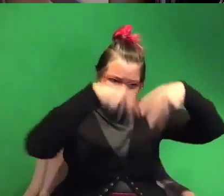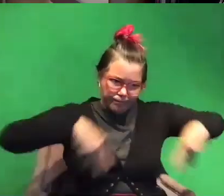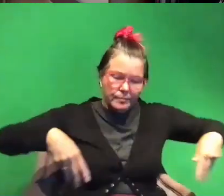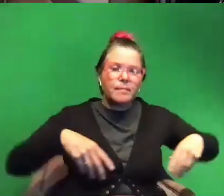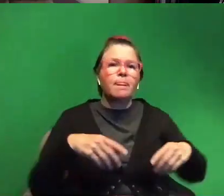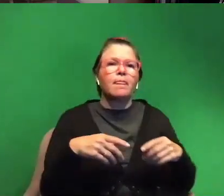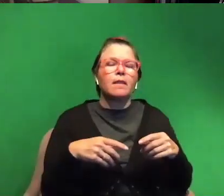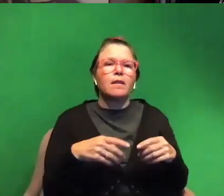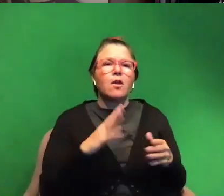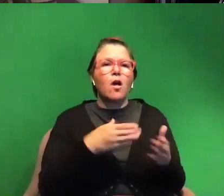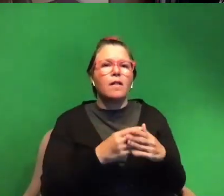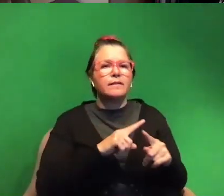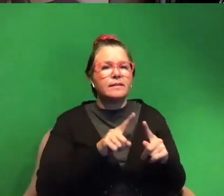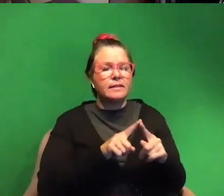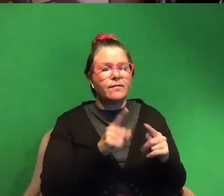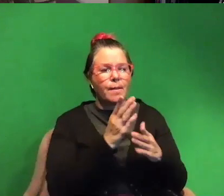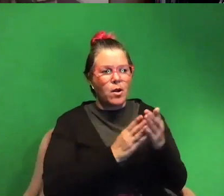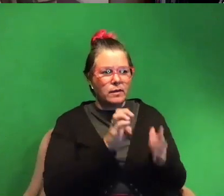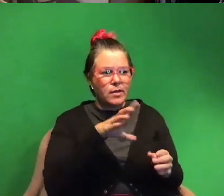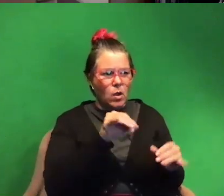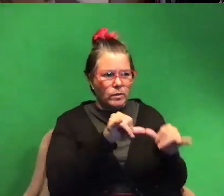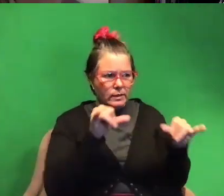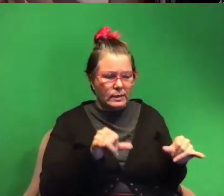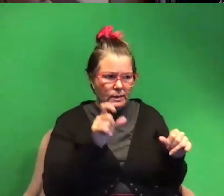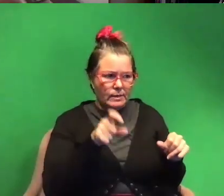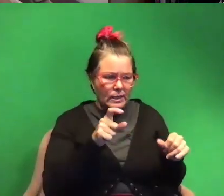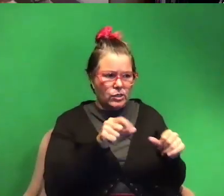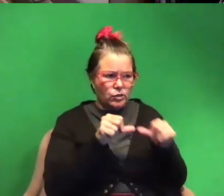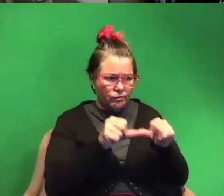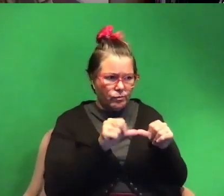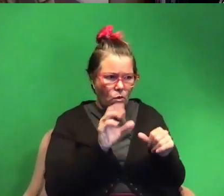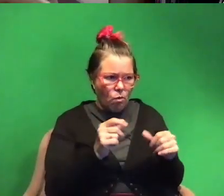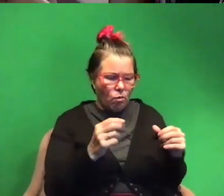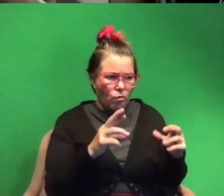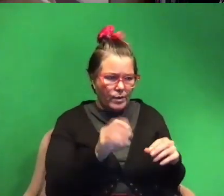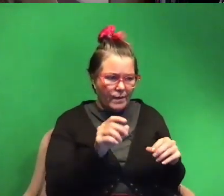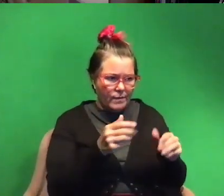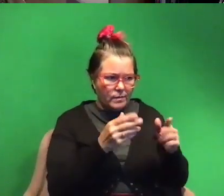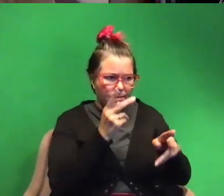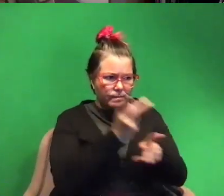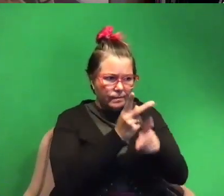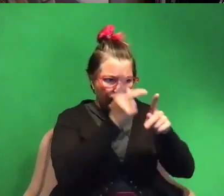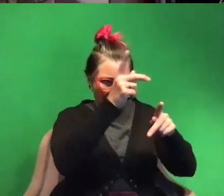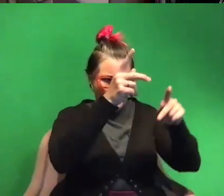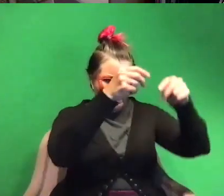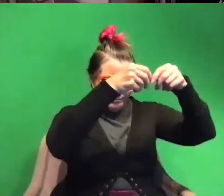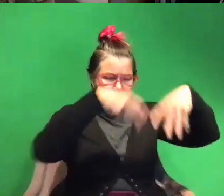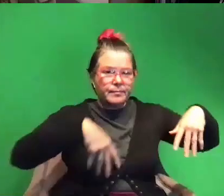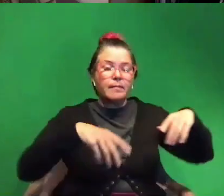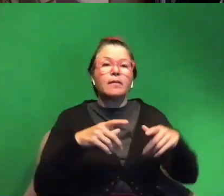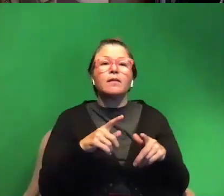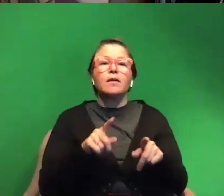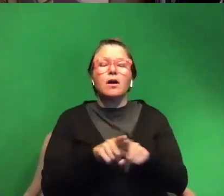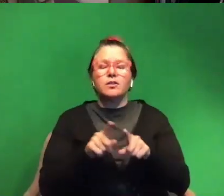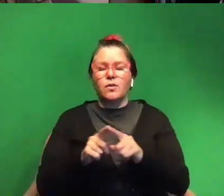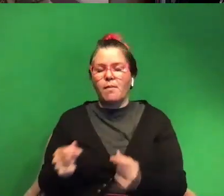of the different components of the ecosystem that are needed in order to maintain the coral reef. But then you also have bottom